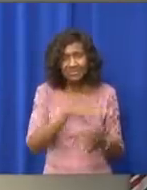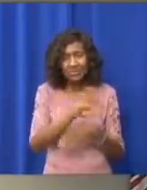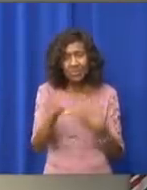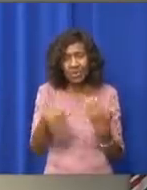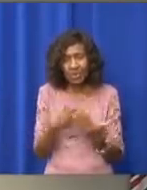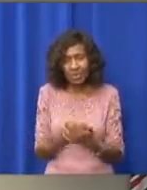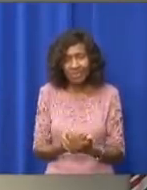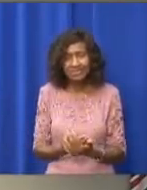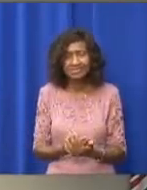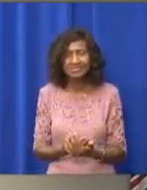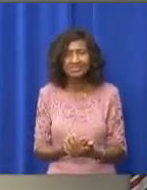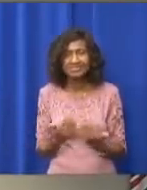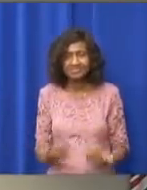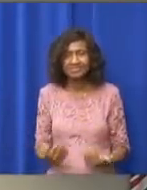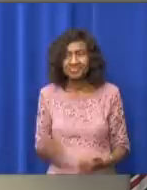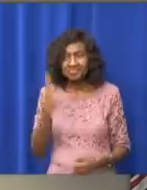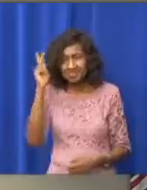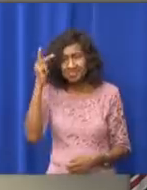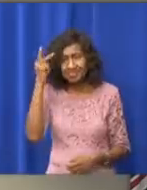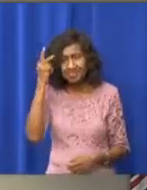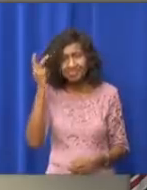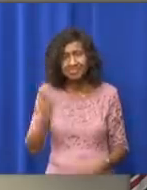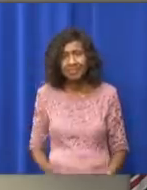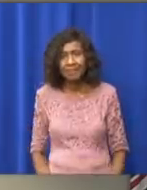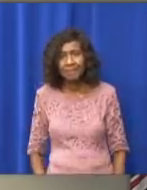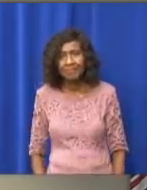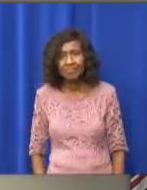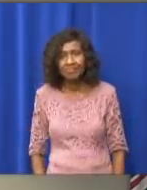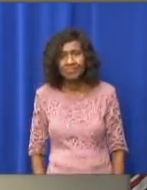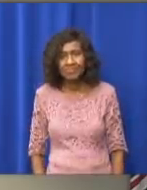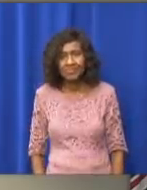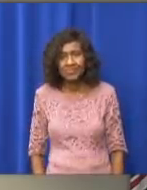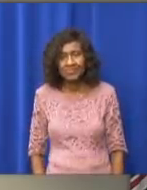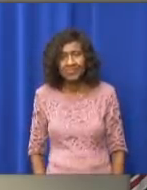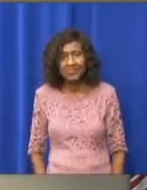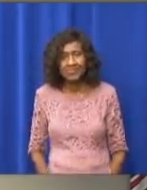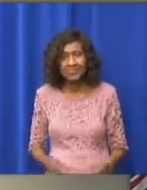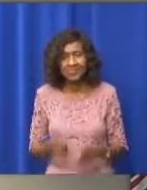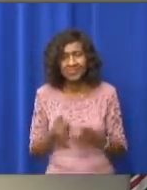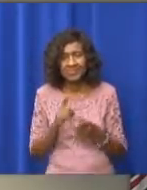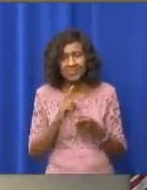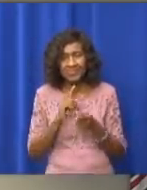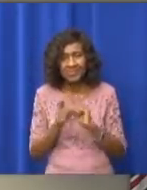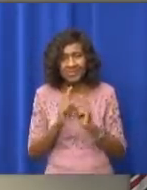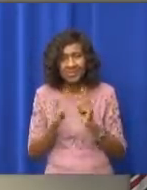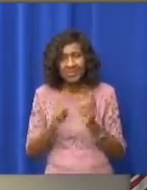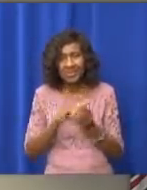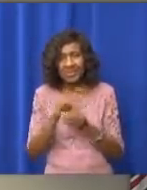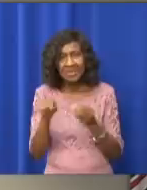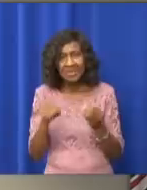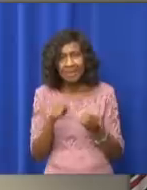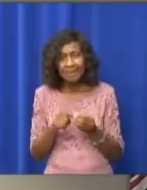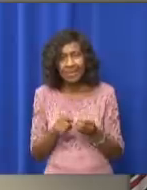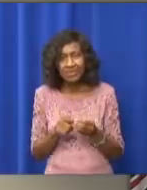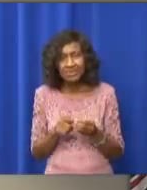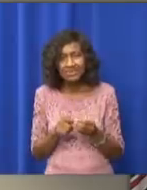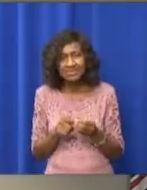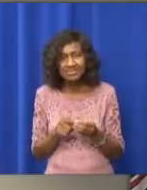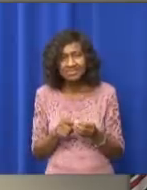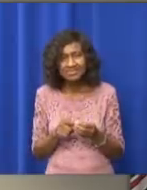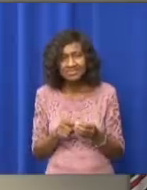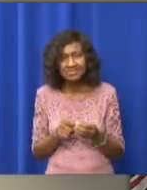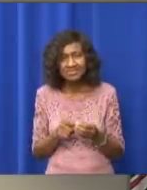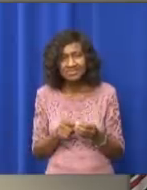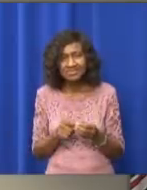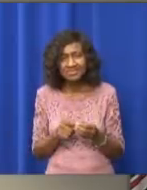McLaughlin. Thank you, Donna. If I might just come back on to address a